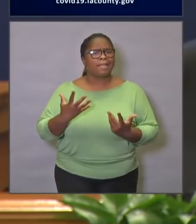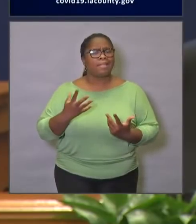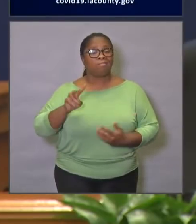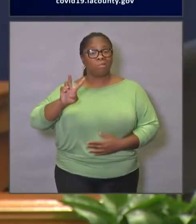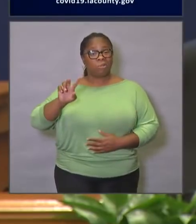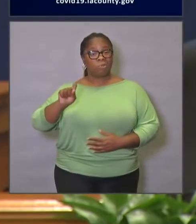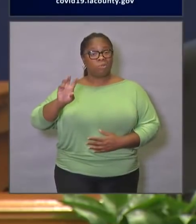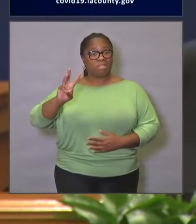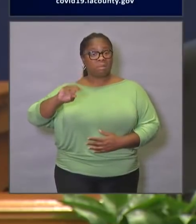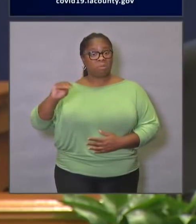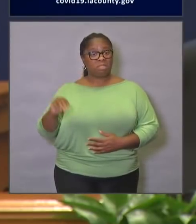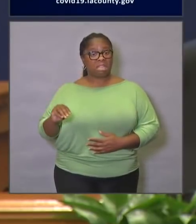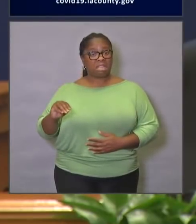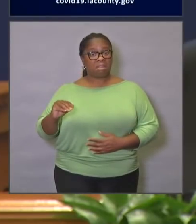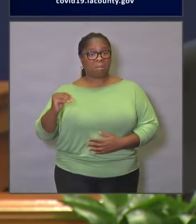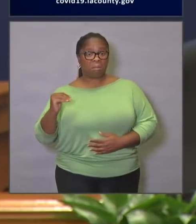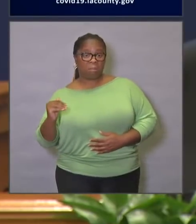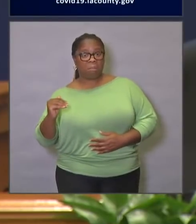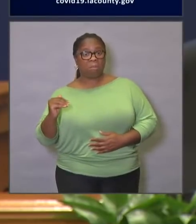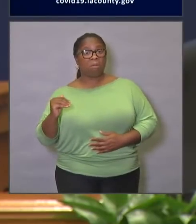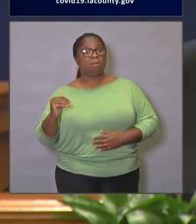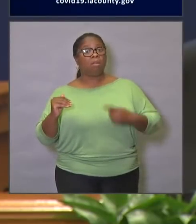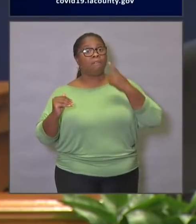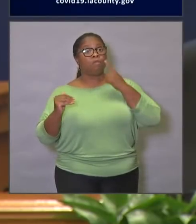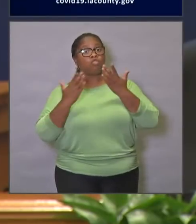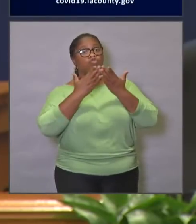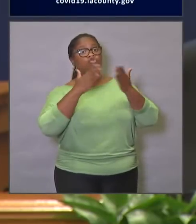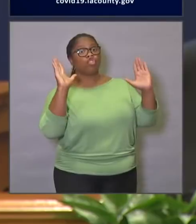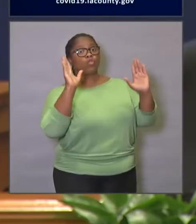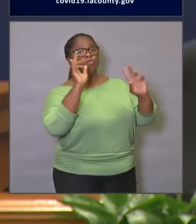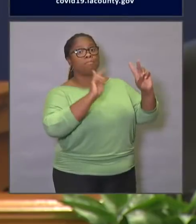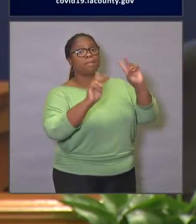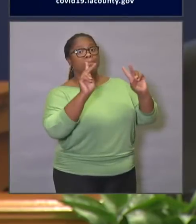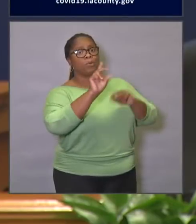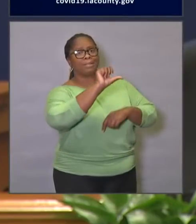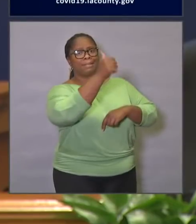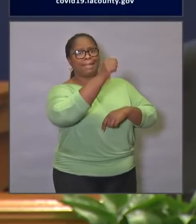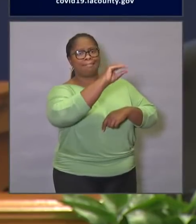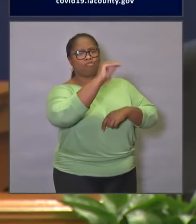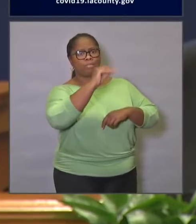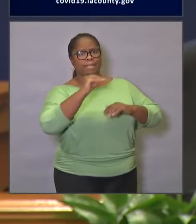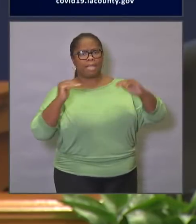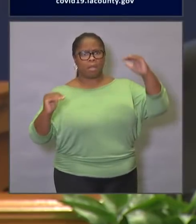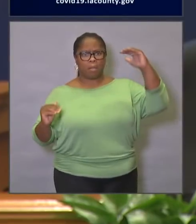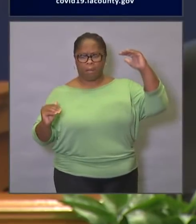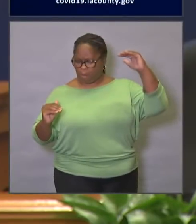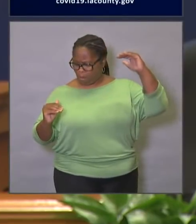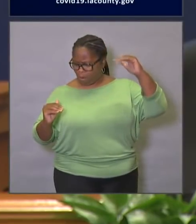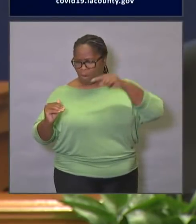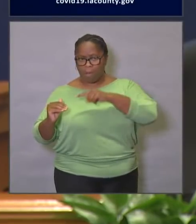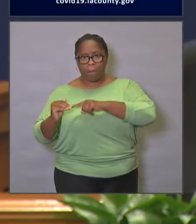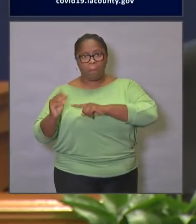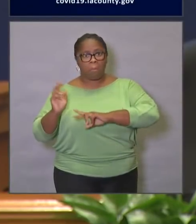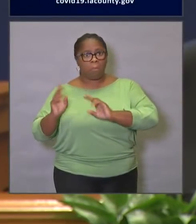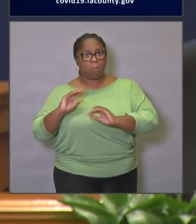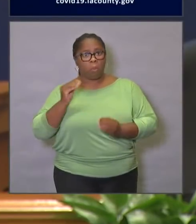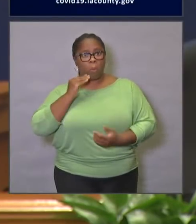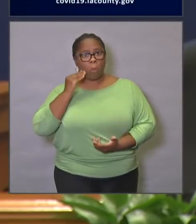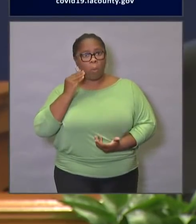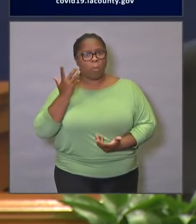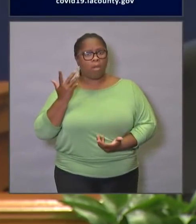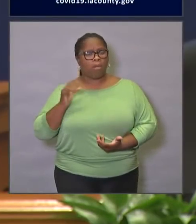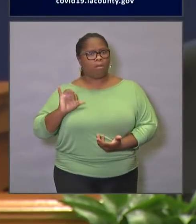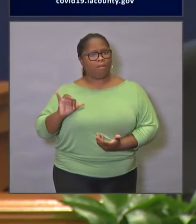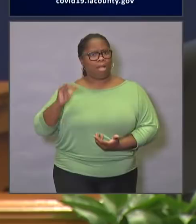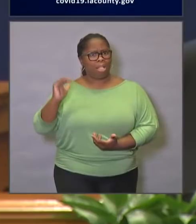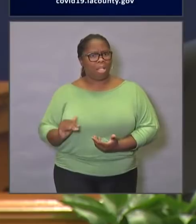is lower than that reported for the general population, which is 10%. And this is good news, and it's a testament to the county's